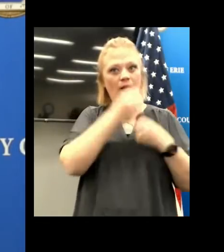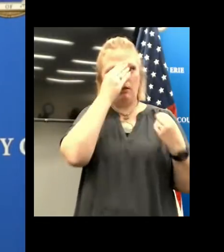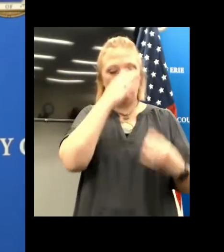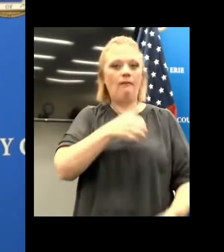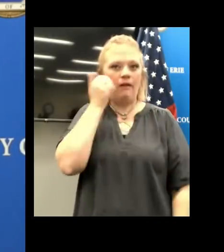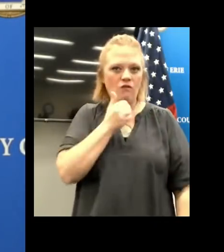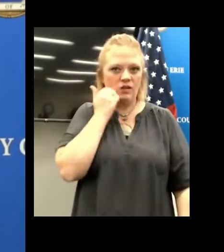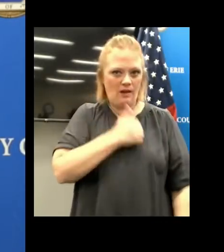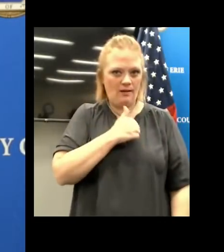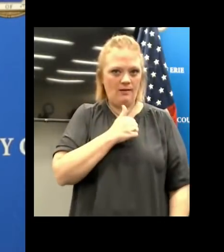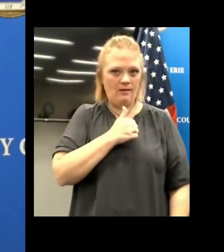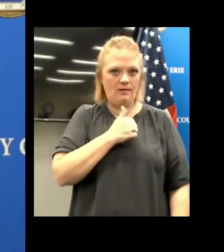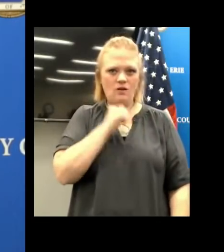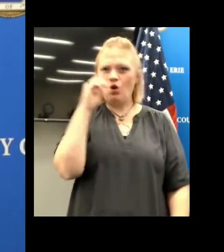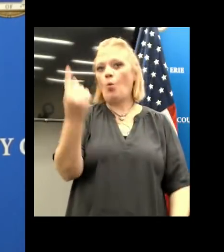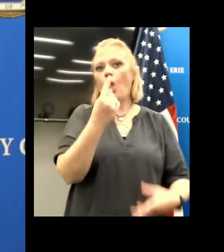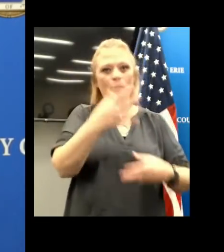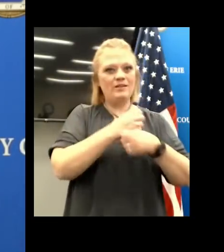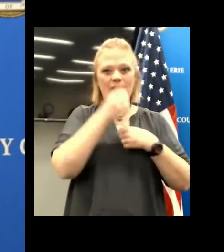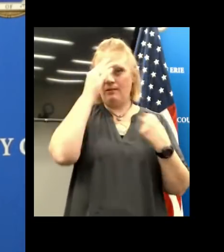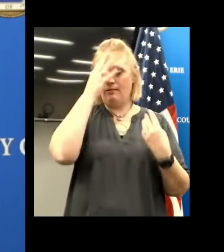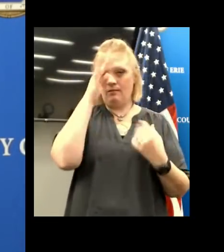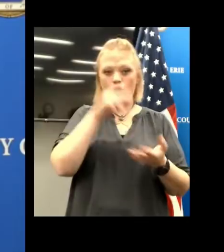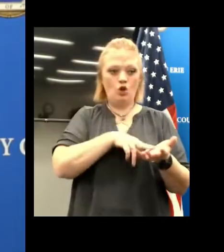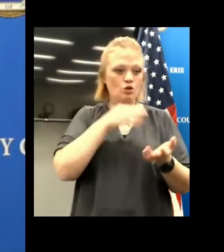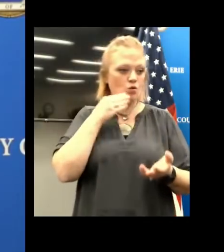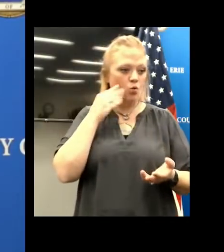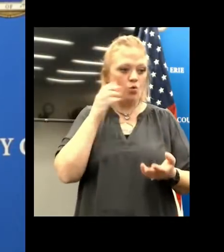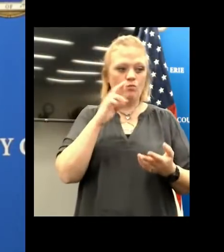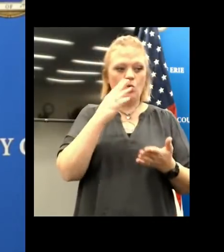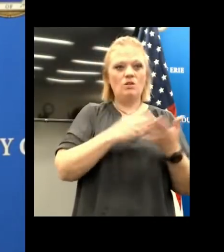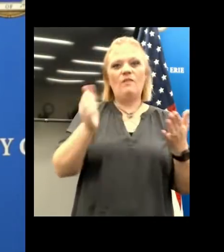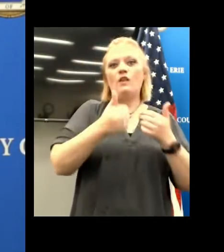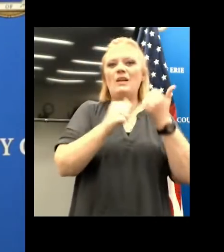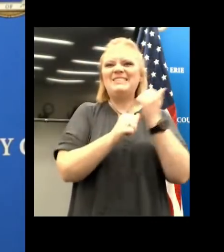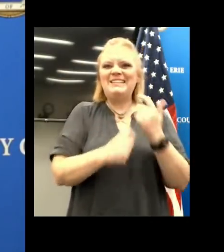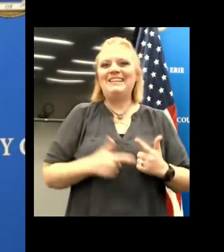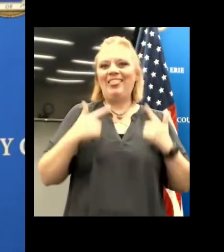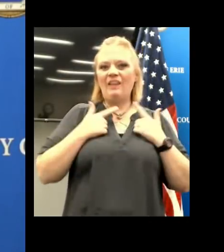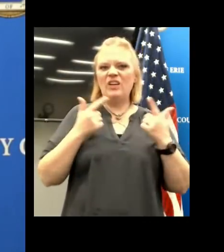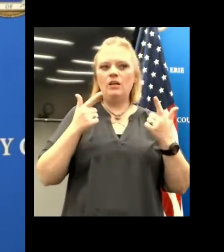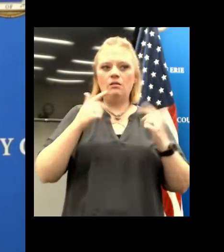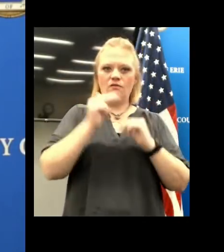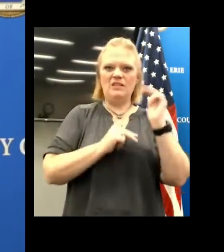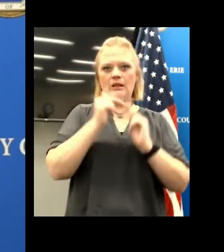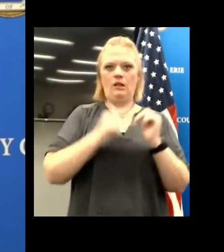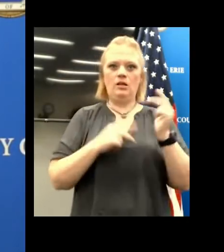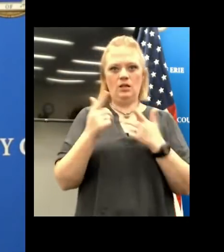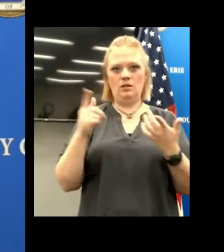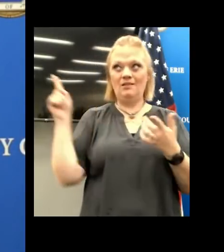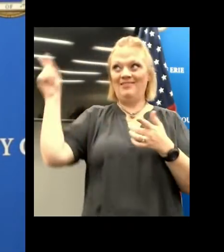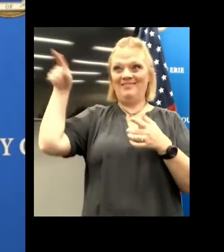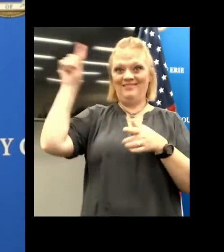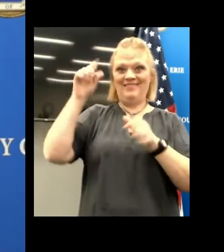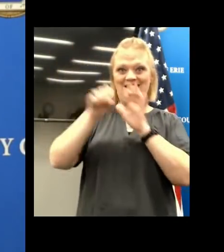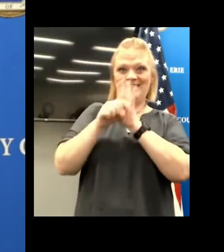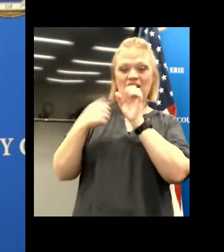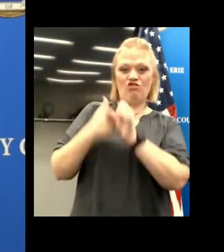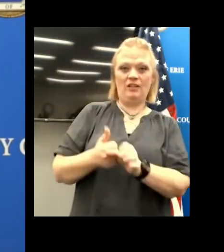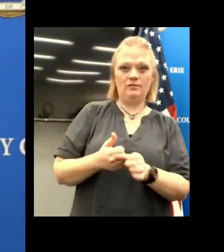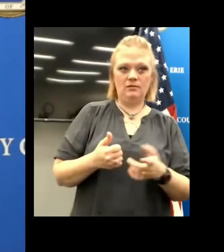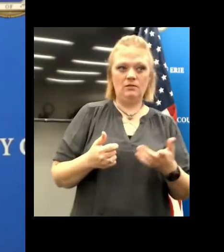day. We don't always get the data on nursing homes or some of the other assisted living facilities that they track. And there's